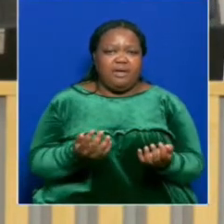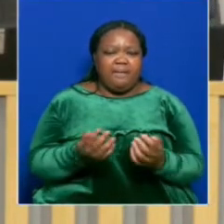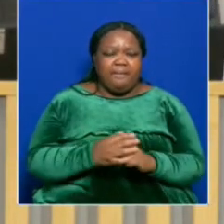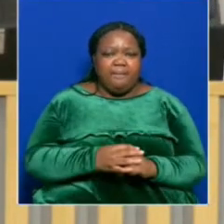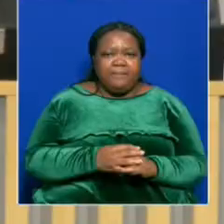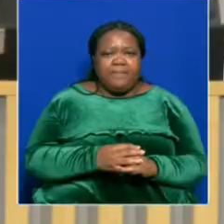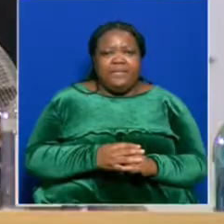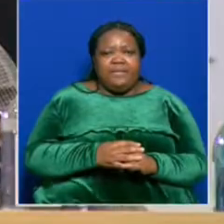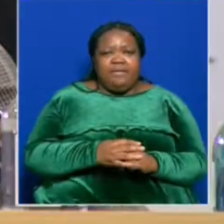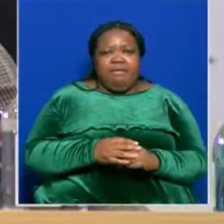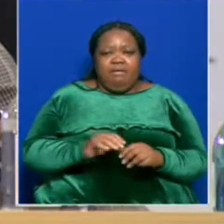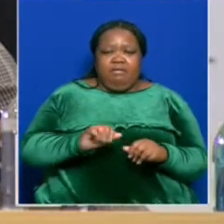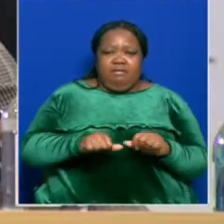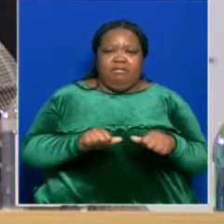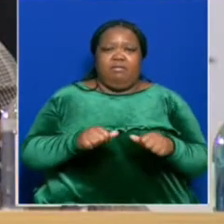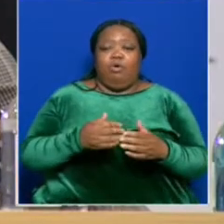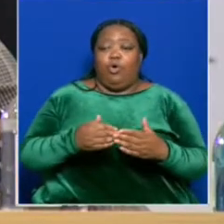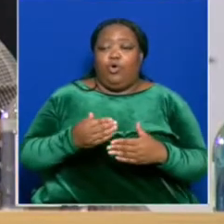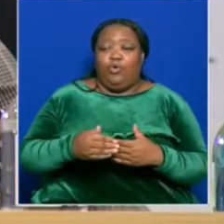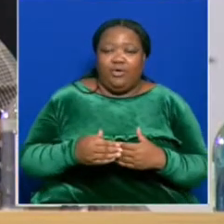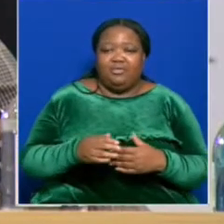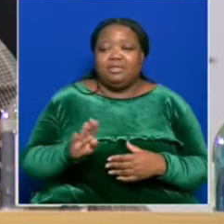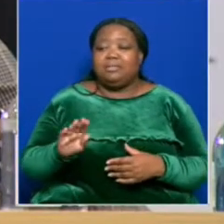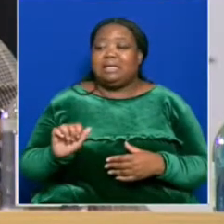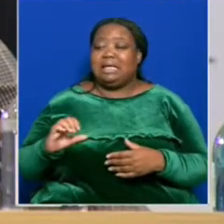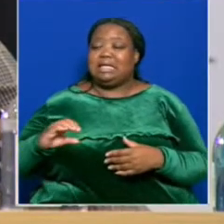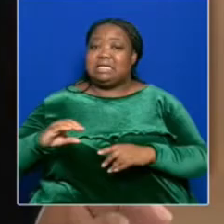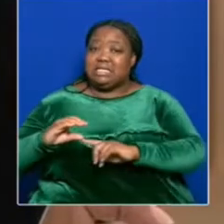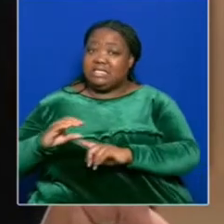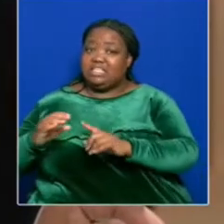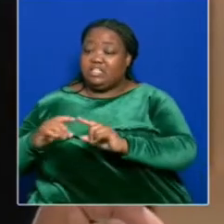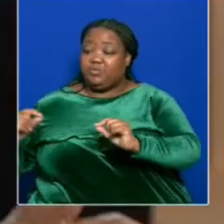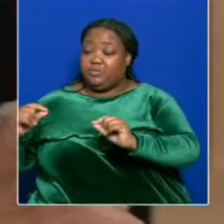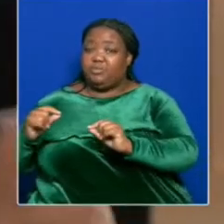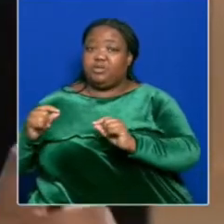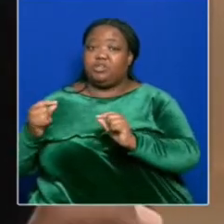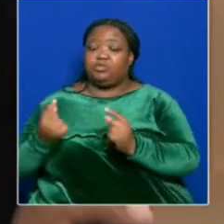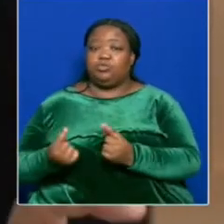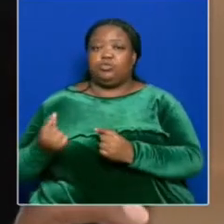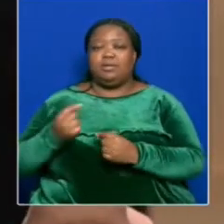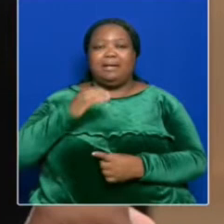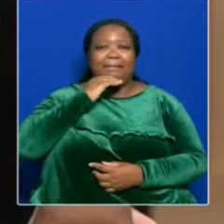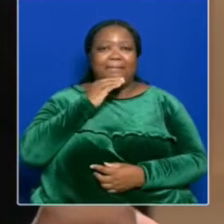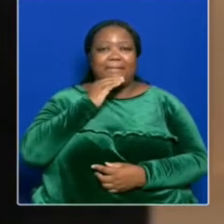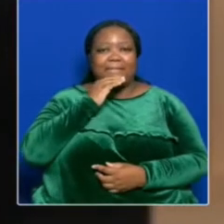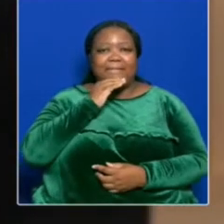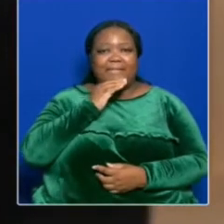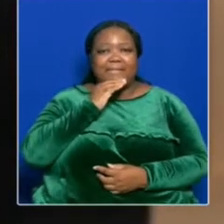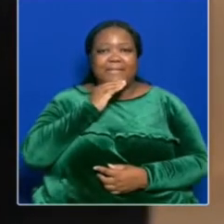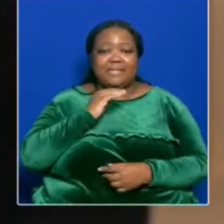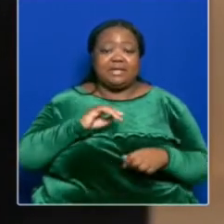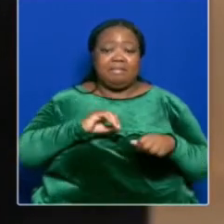sequentially? After PAC is concluded, Chairperson. That's why I mean all the probity steps. Yes. The